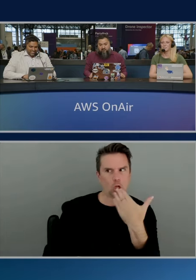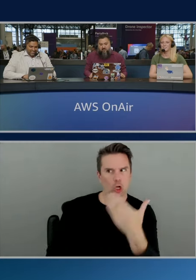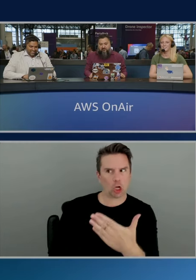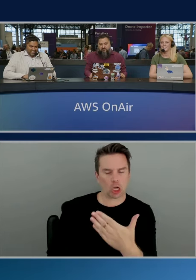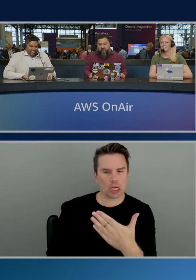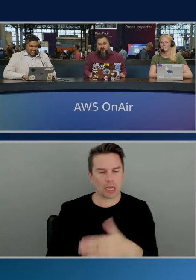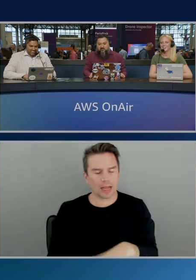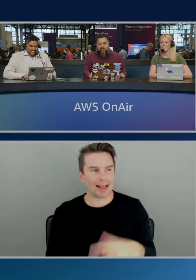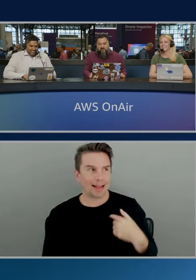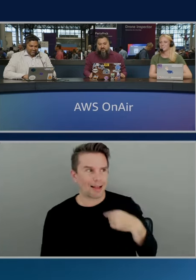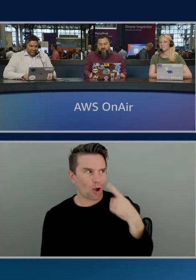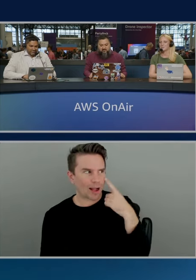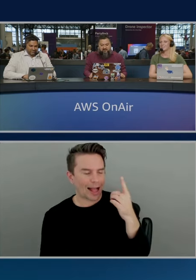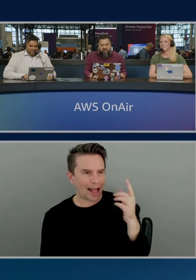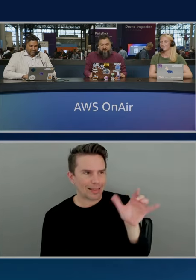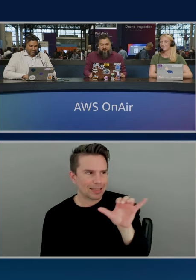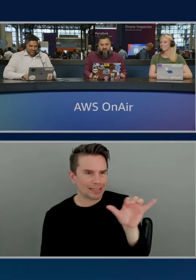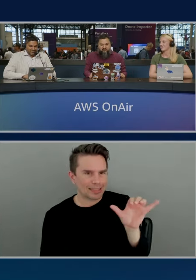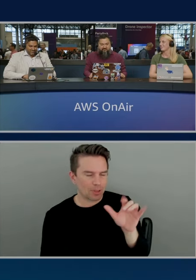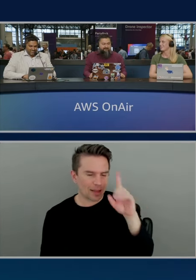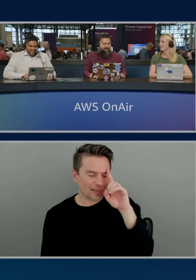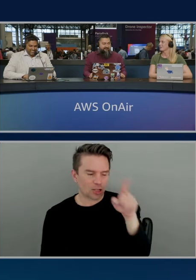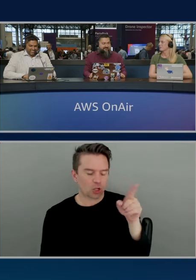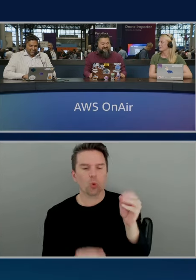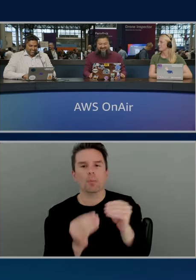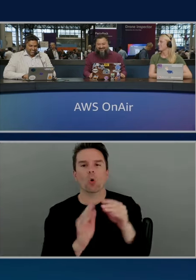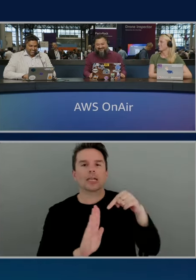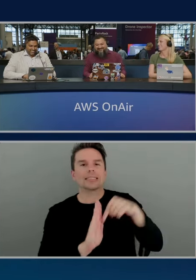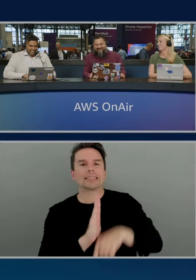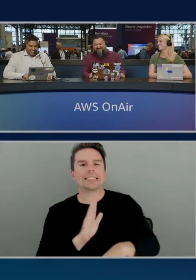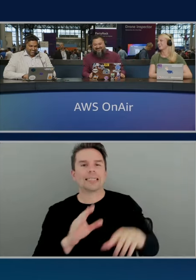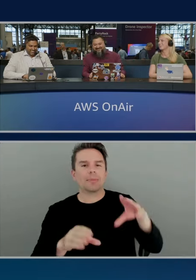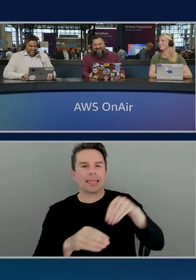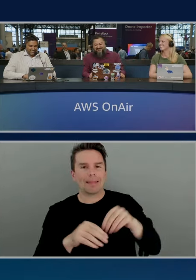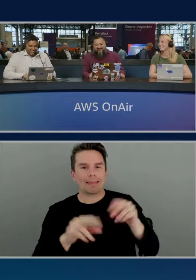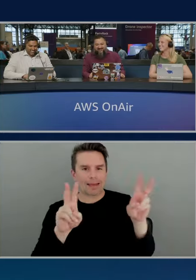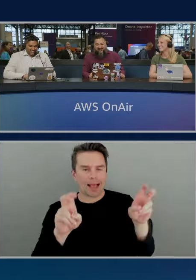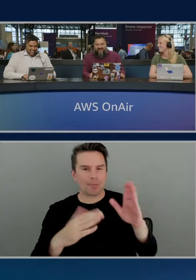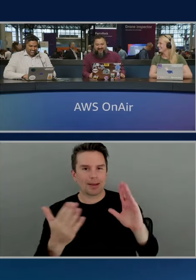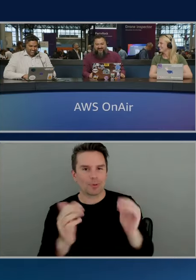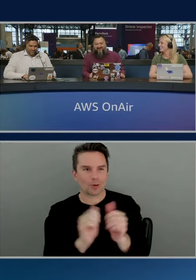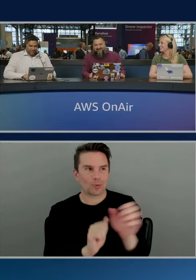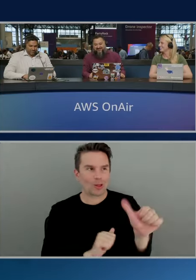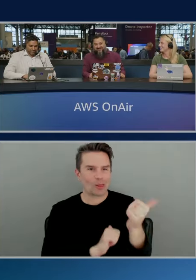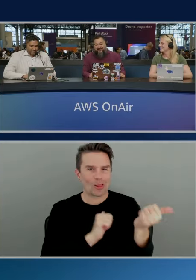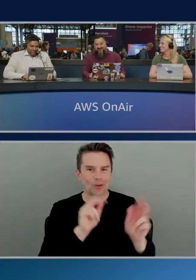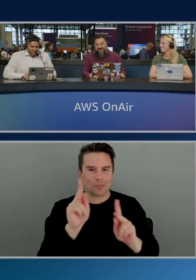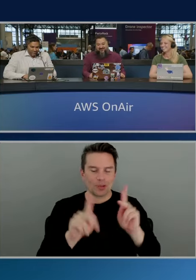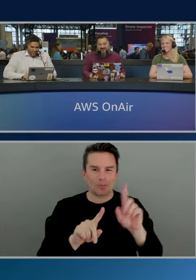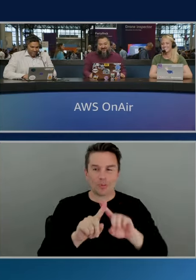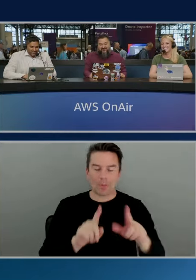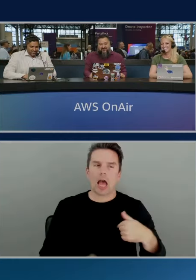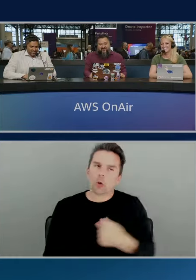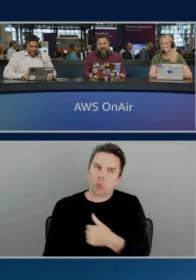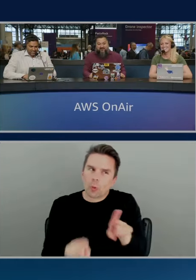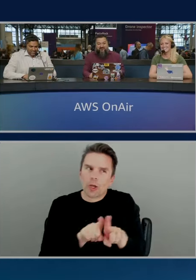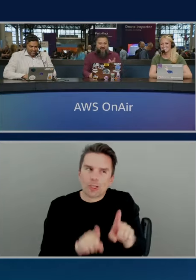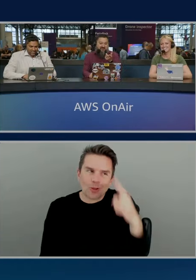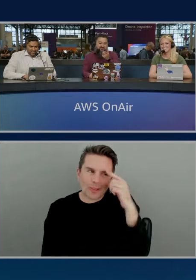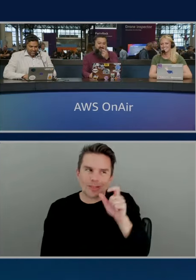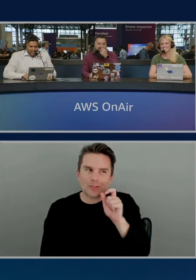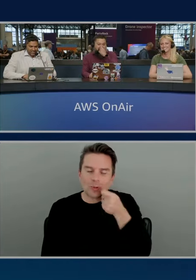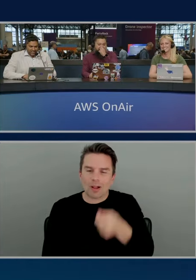No, absolutely. I think you're deeper in this than the rest of us, but we also think it's cool. Yeah, so. Yeah,